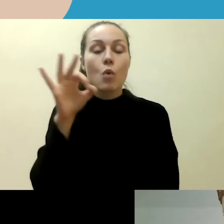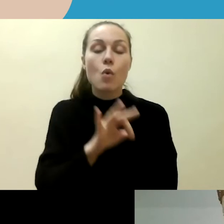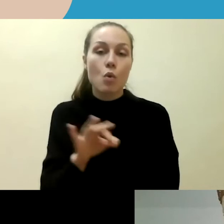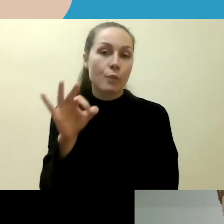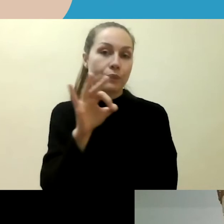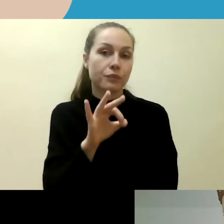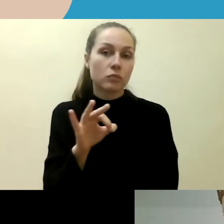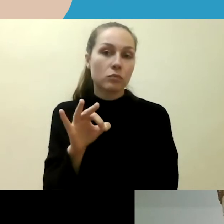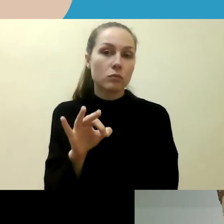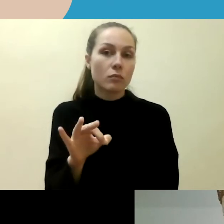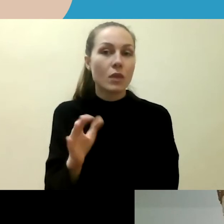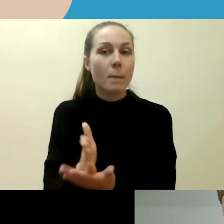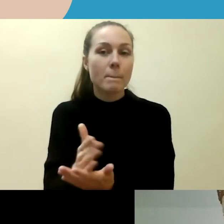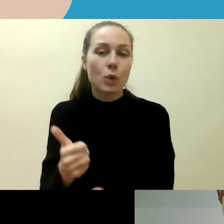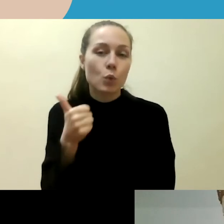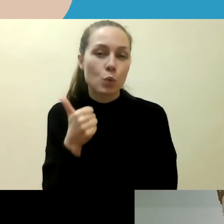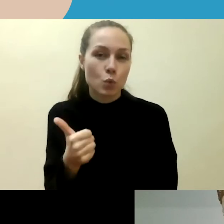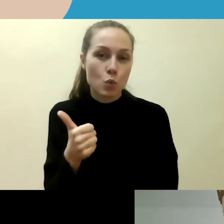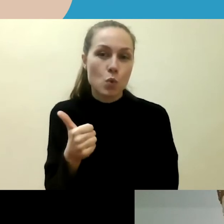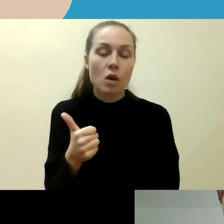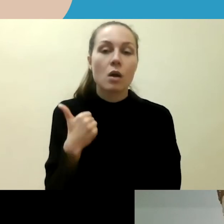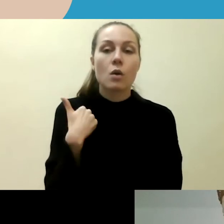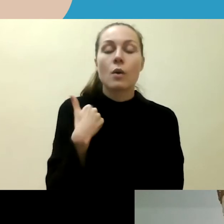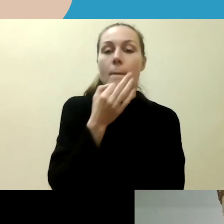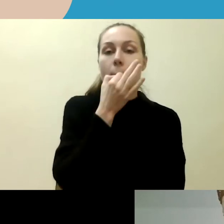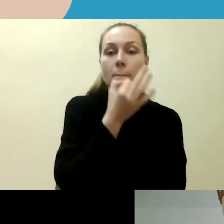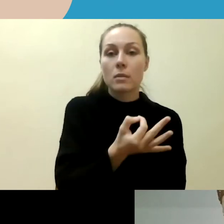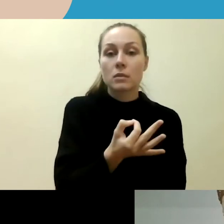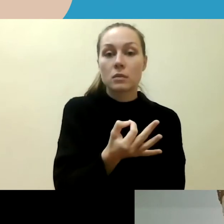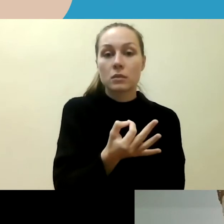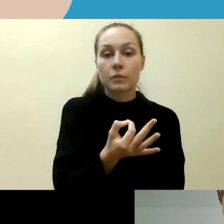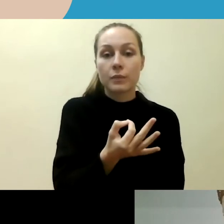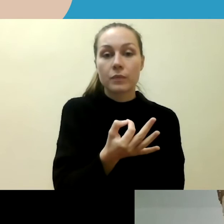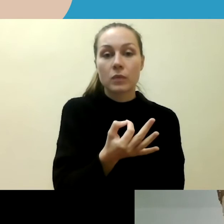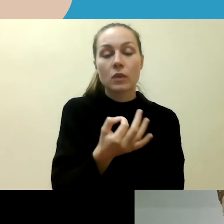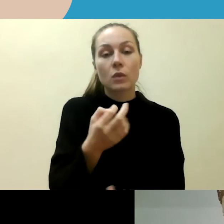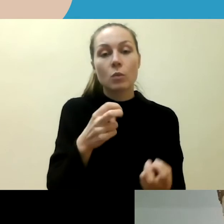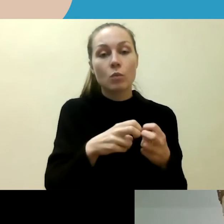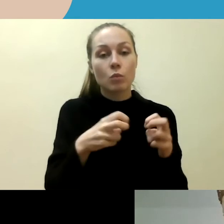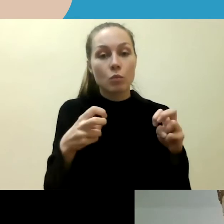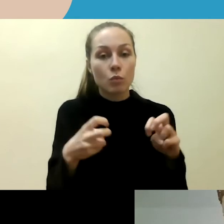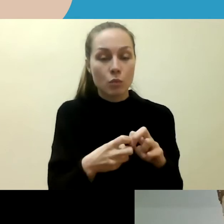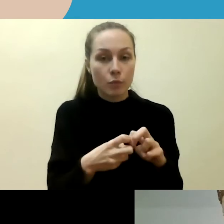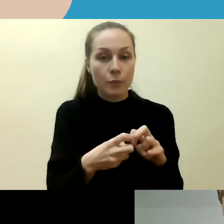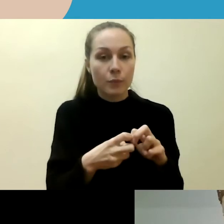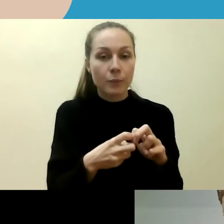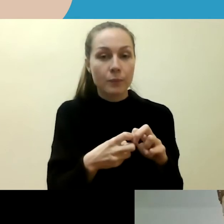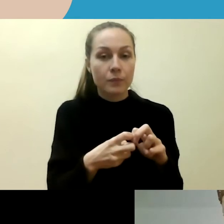ourselves a lot, but since the subject of this panel is good practice,